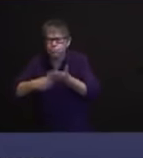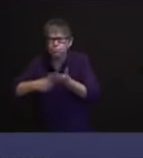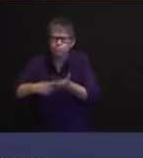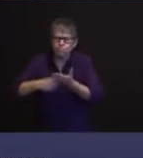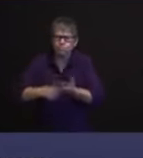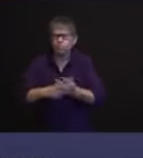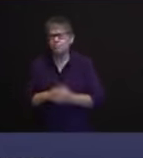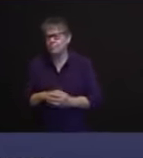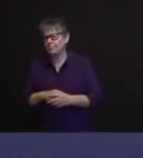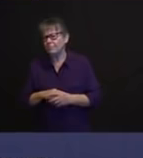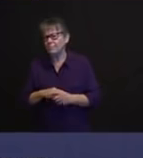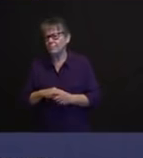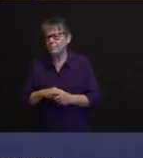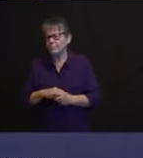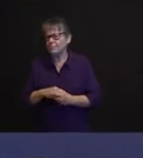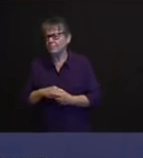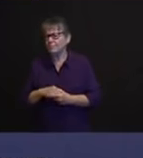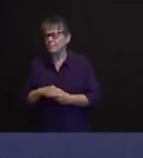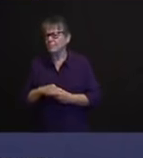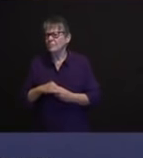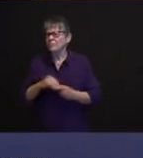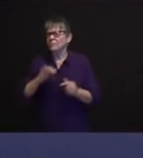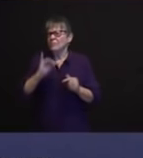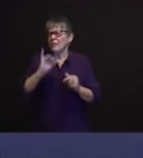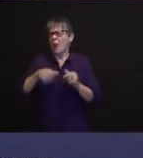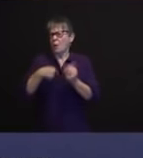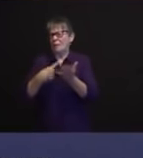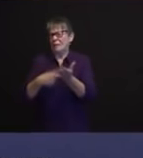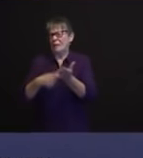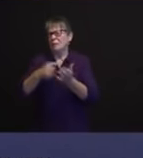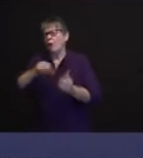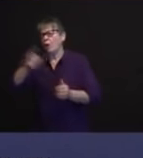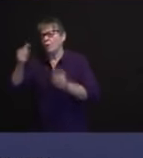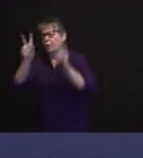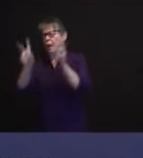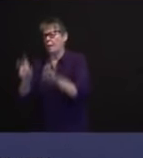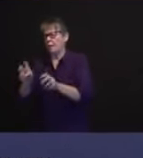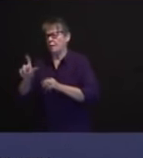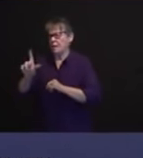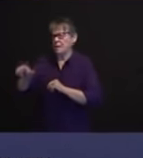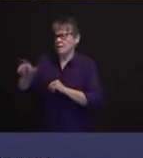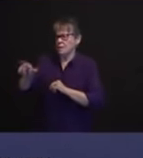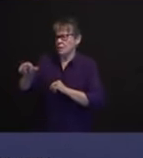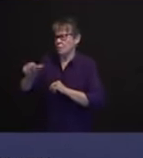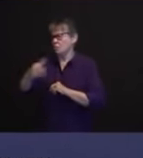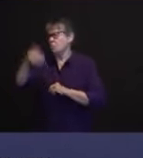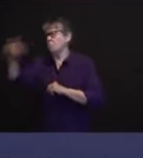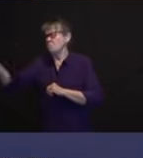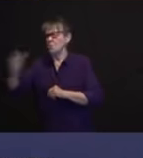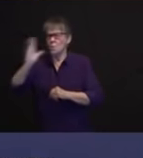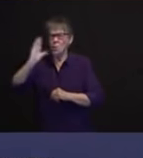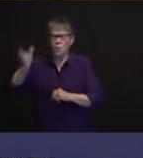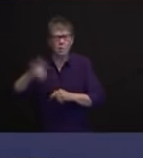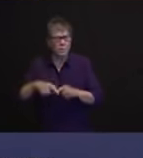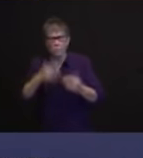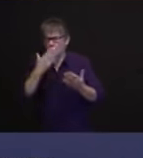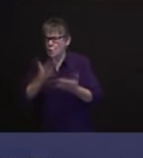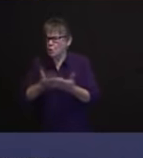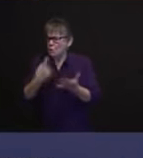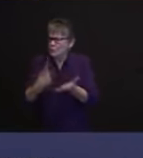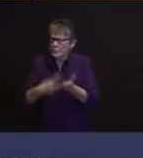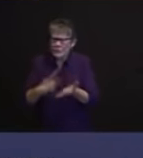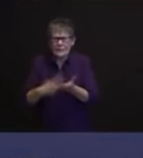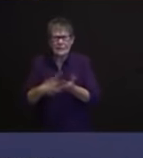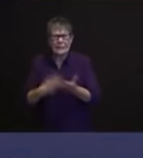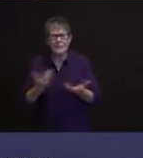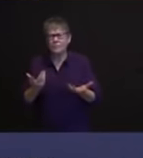also other topics specifically focused on our economic restart and recovery. And I'll make